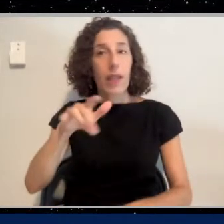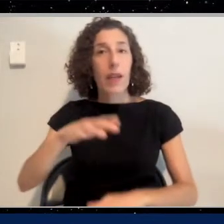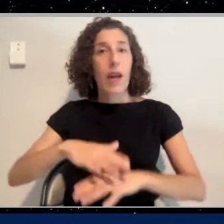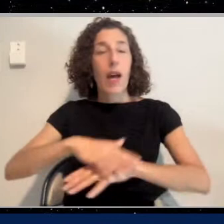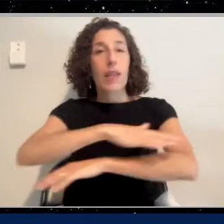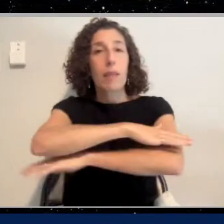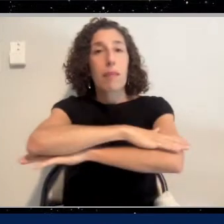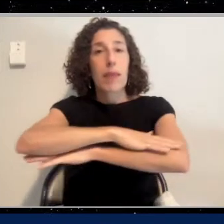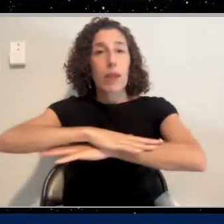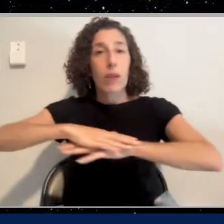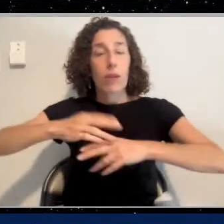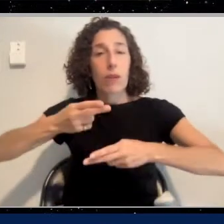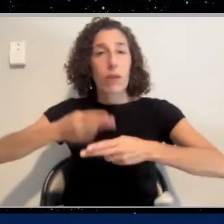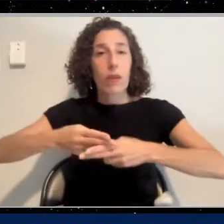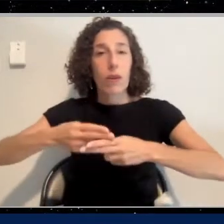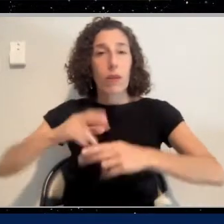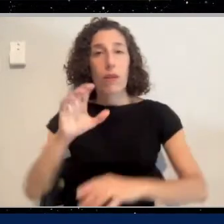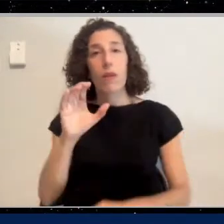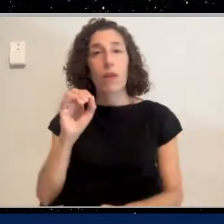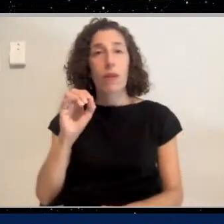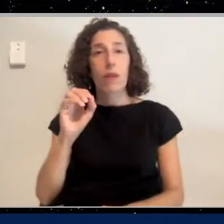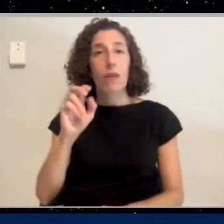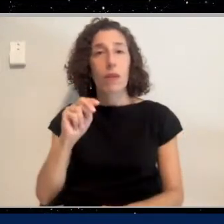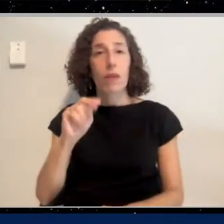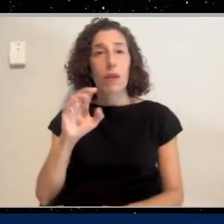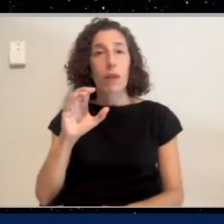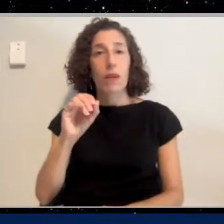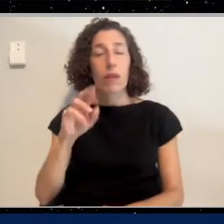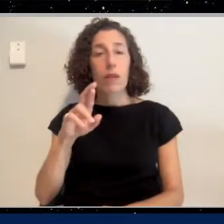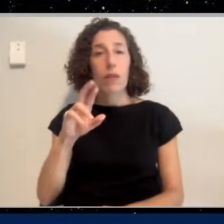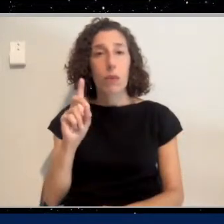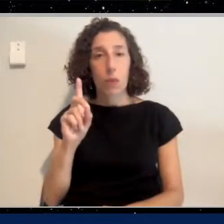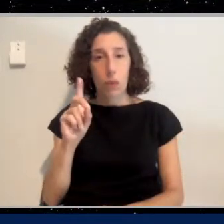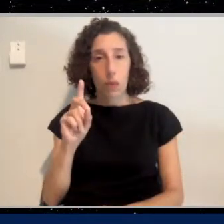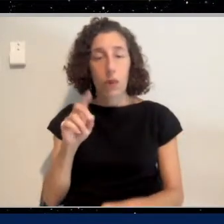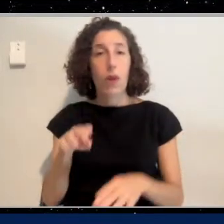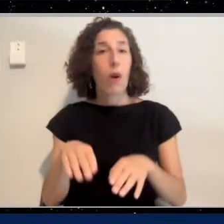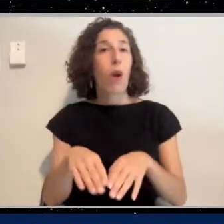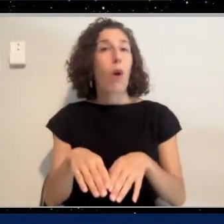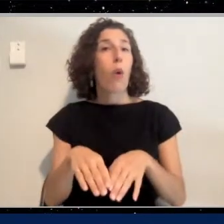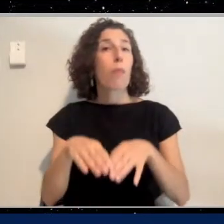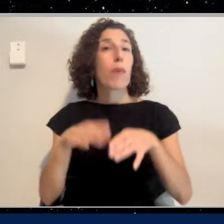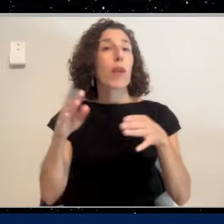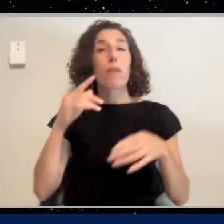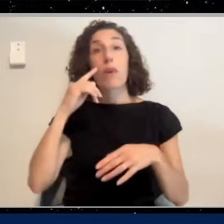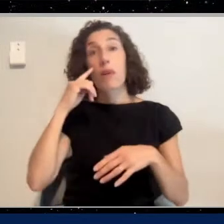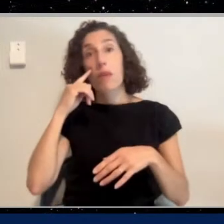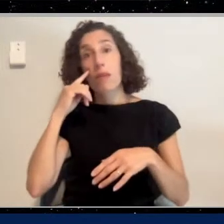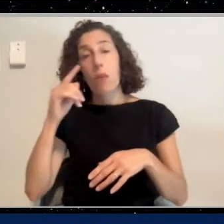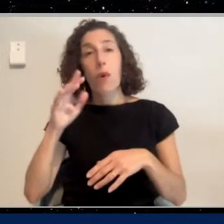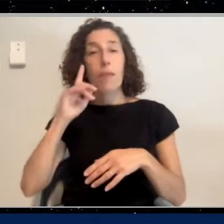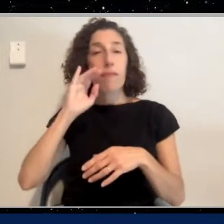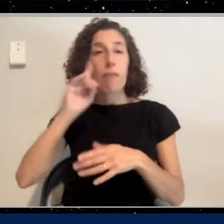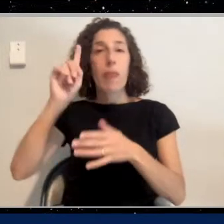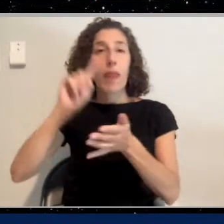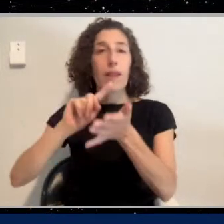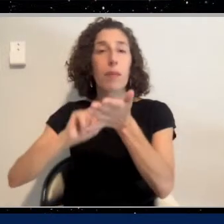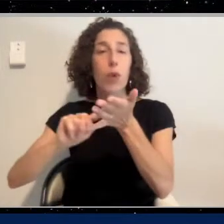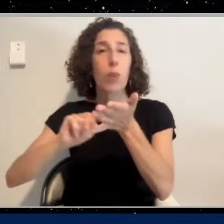and we opened that up for exploration. And it was really fun. You can see one of our educators handing